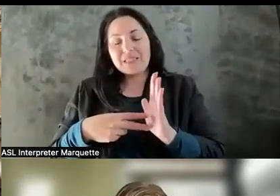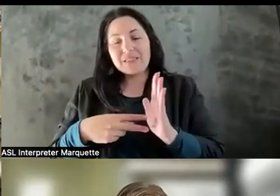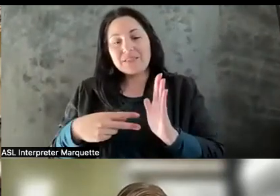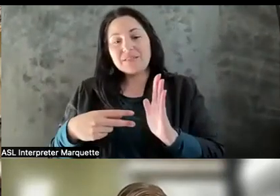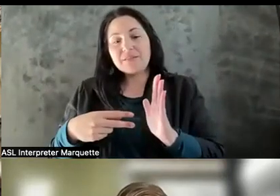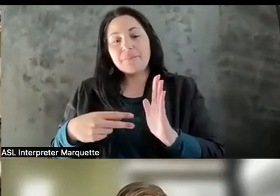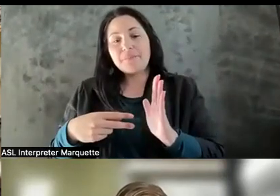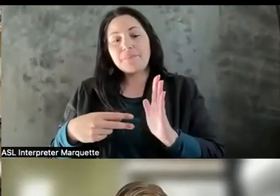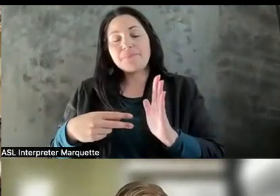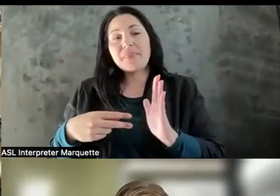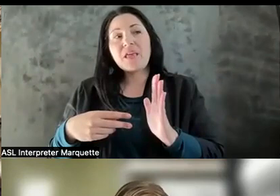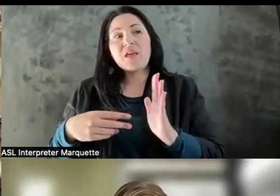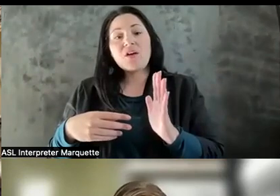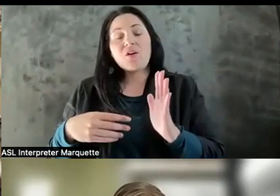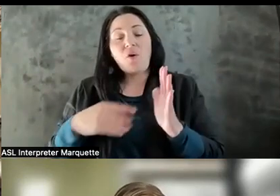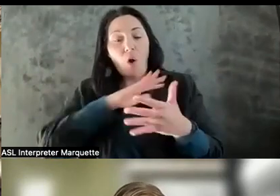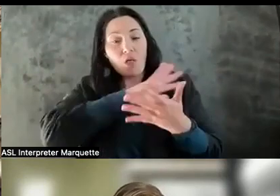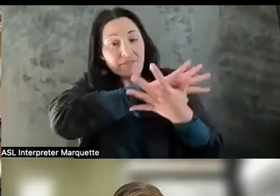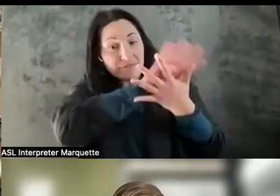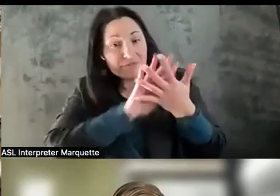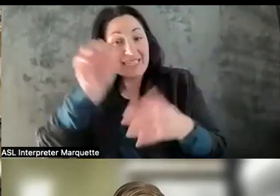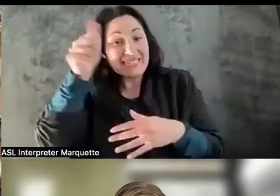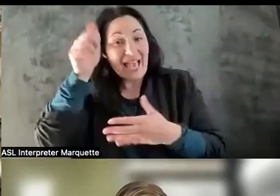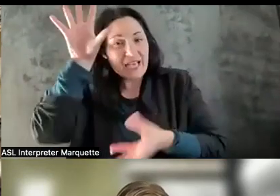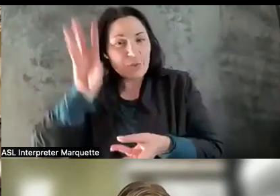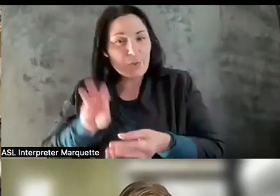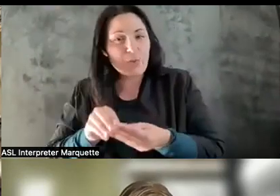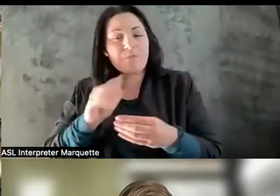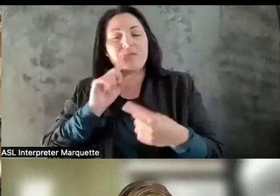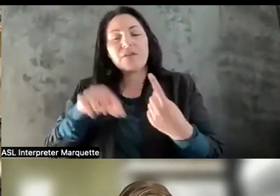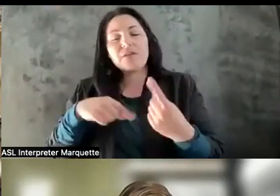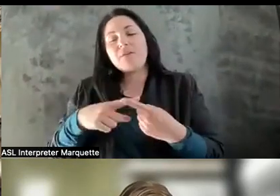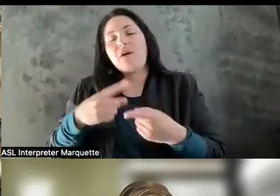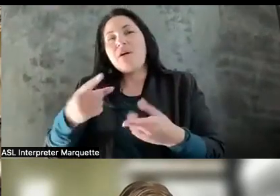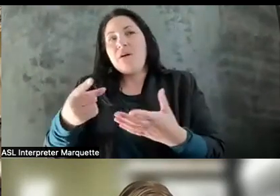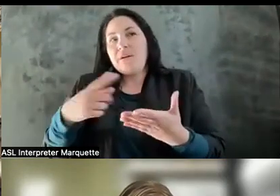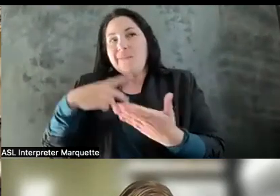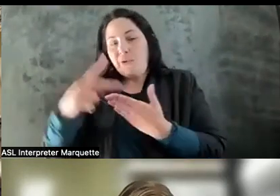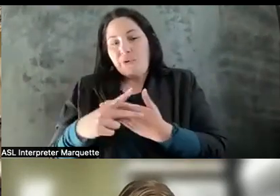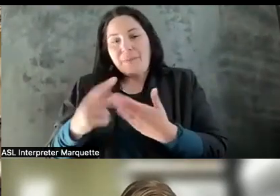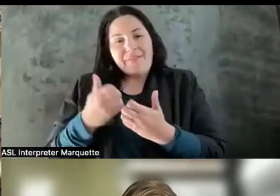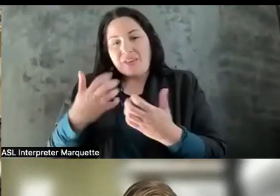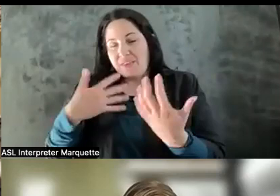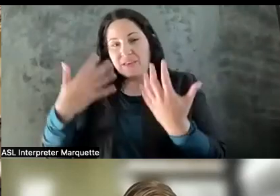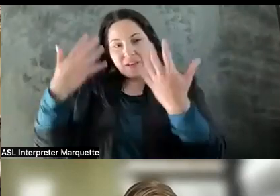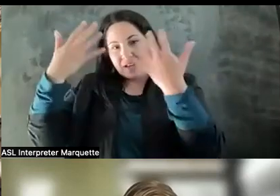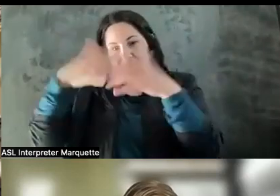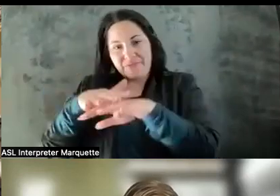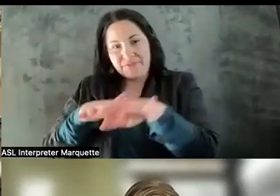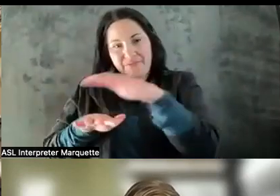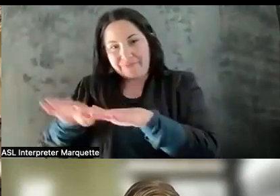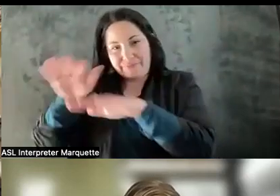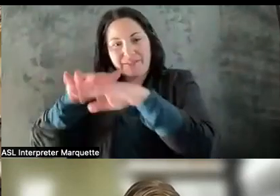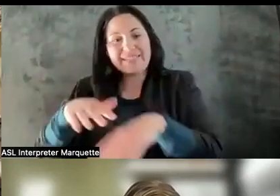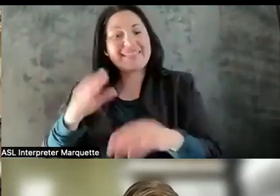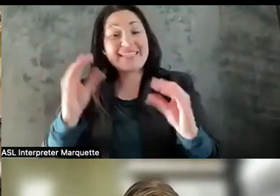those attributes really talks about the umbrella of our program, and everything else fits within that. It's the